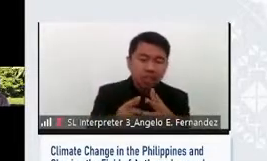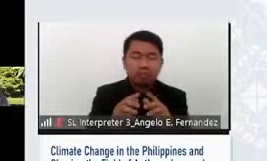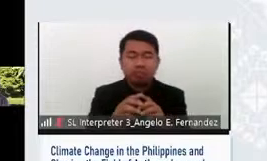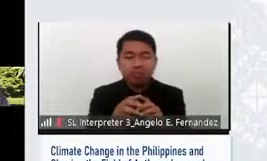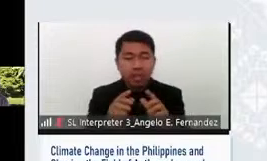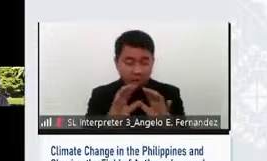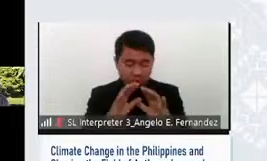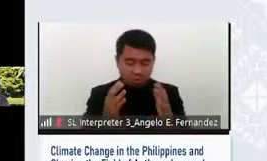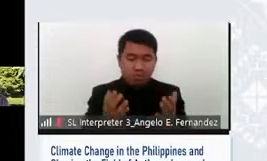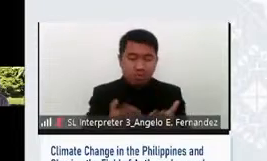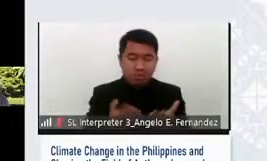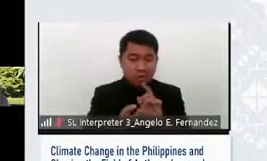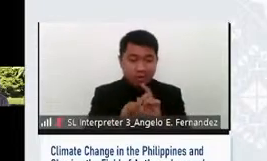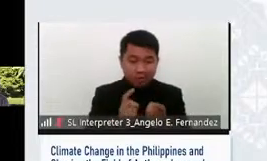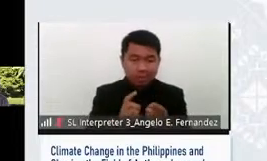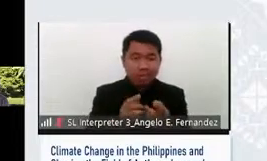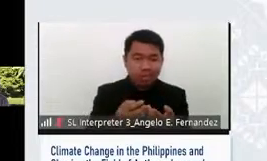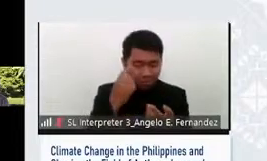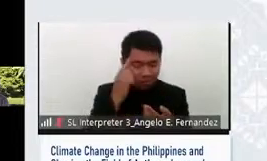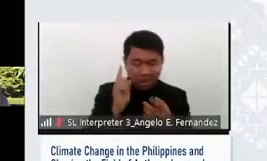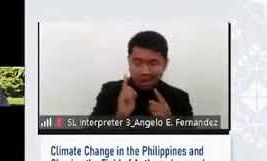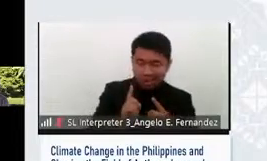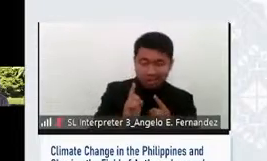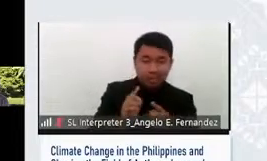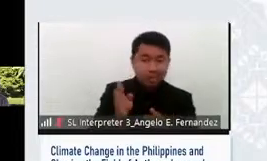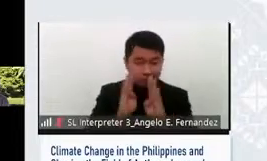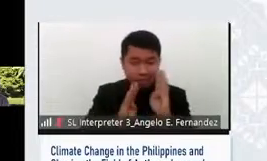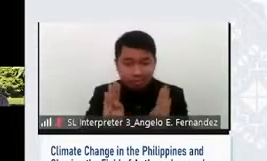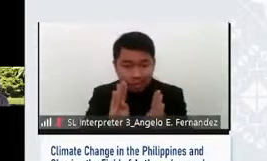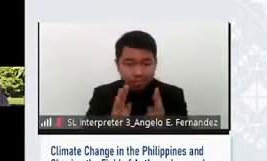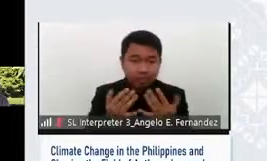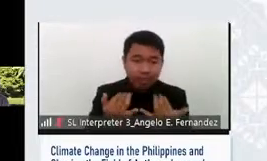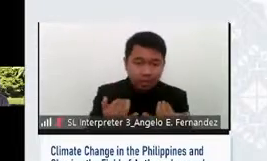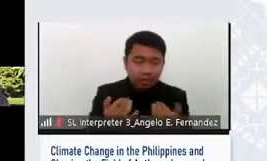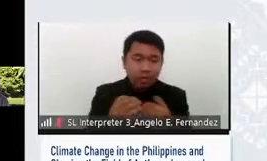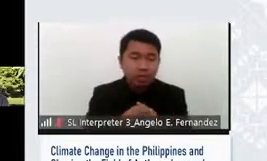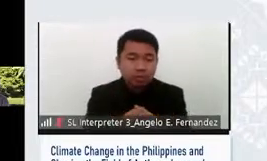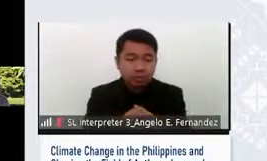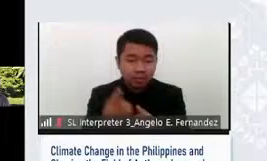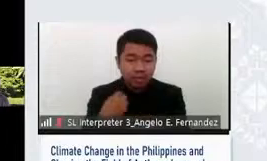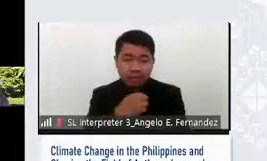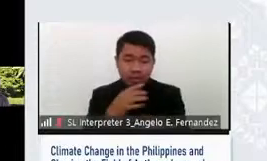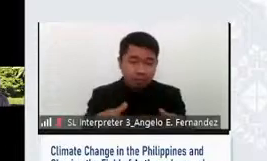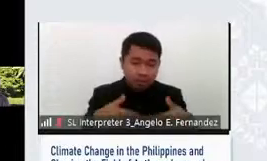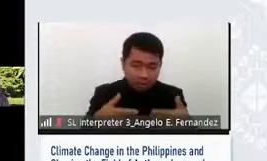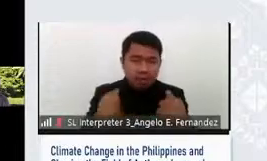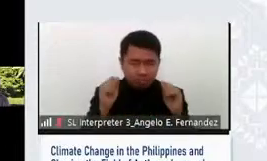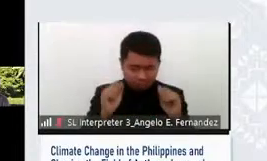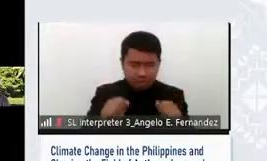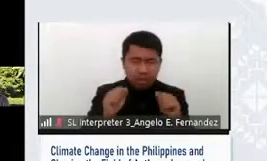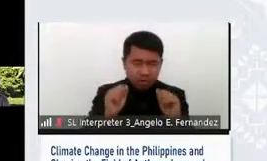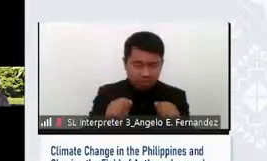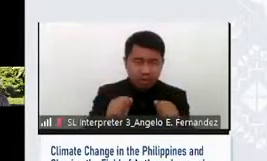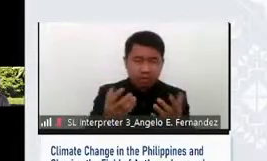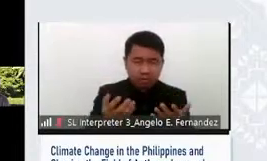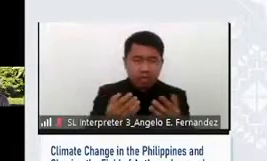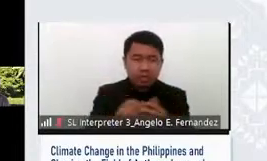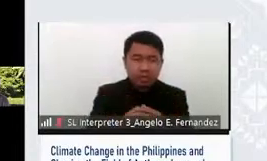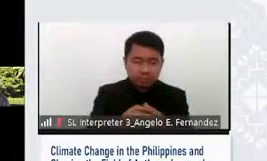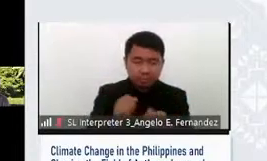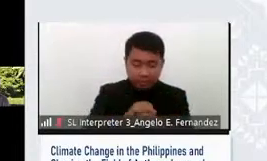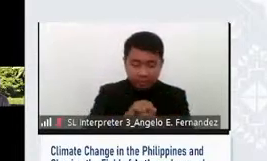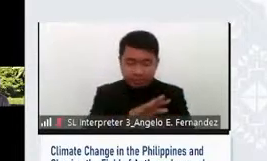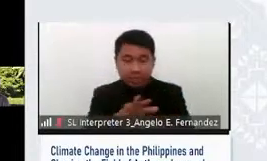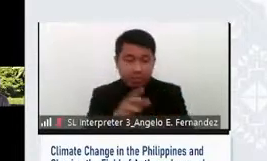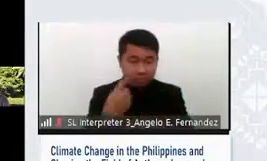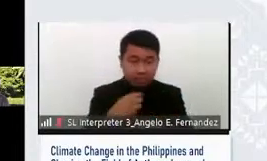is elusive. But even small steps in our daily lives can impact the big picture of carbon pollution. We are adjusting,